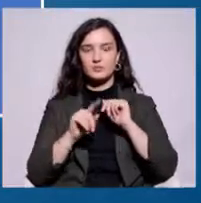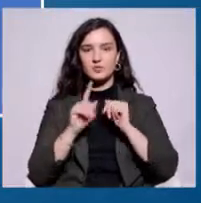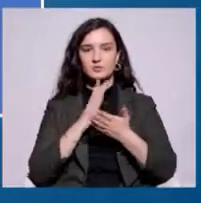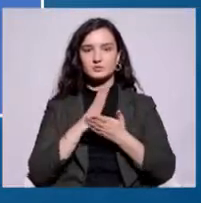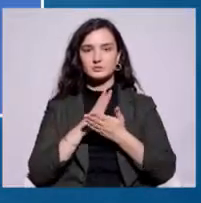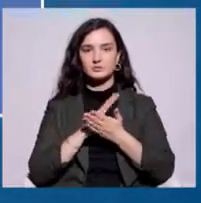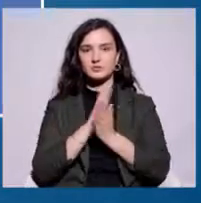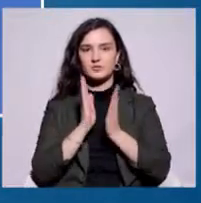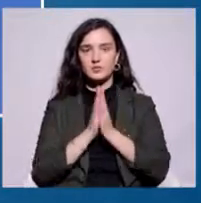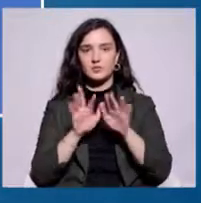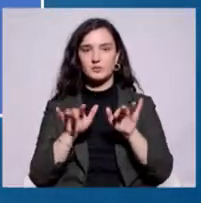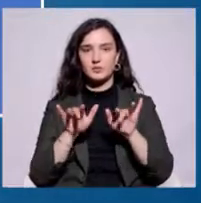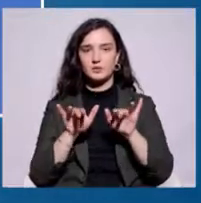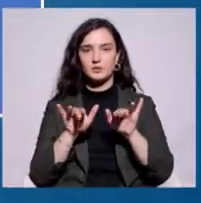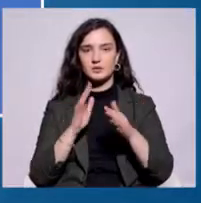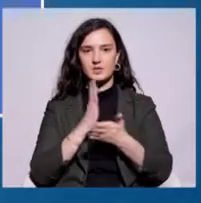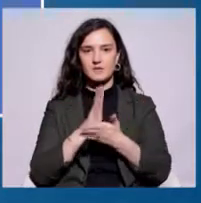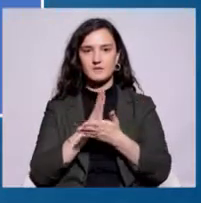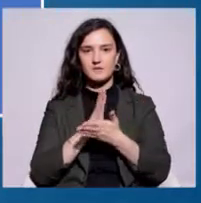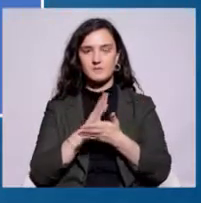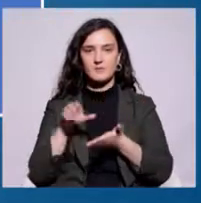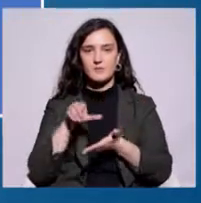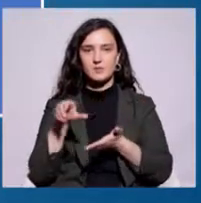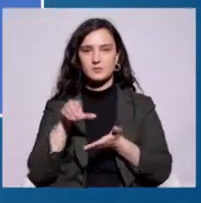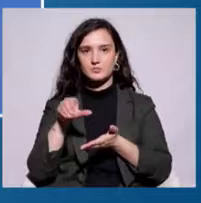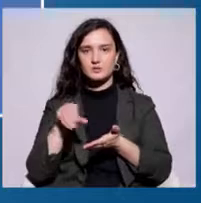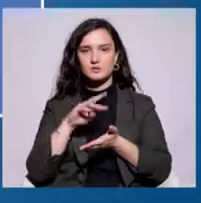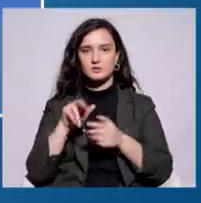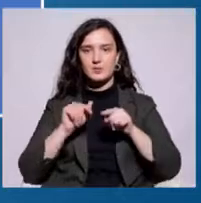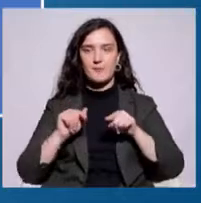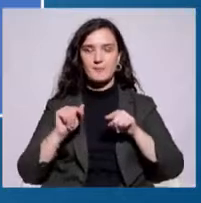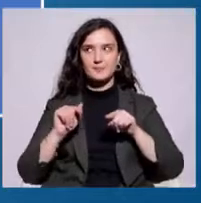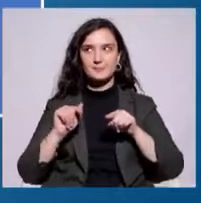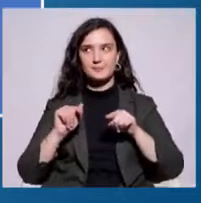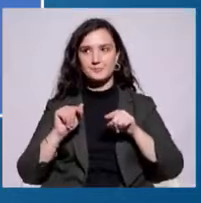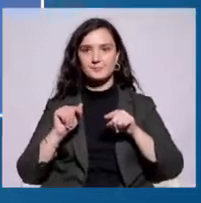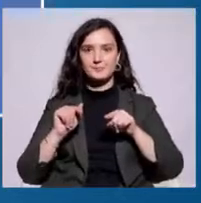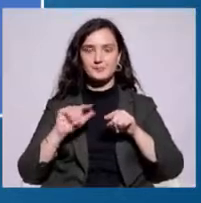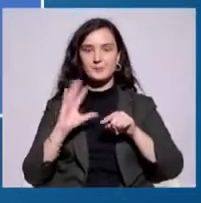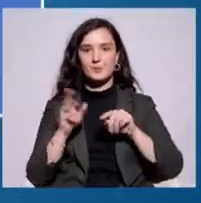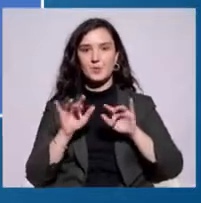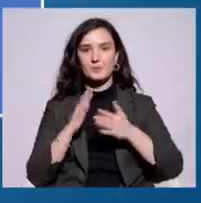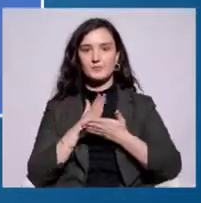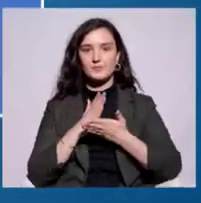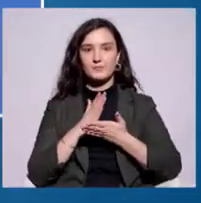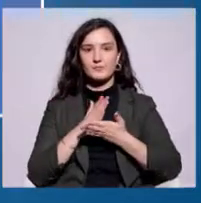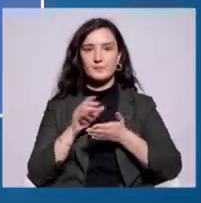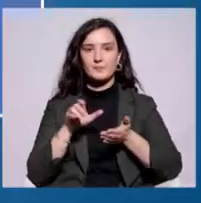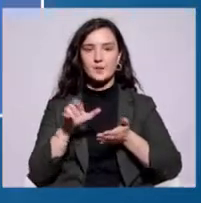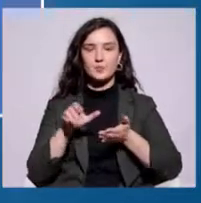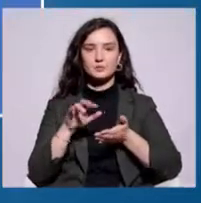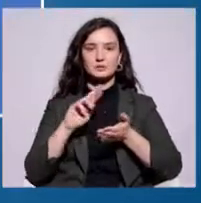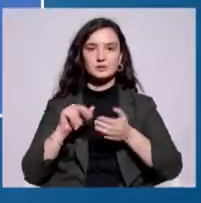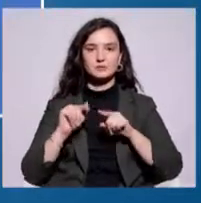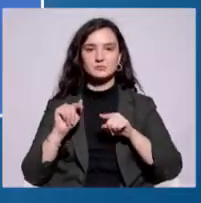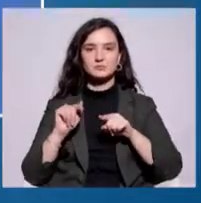Zach, all computers have a mouse and a... All computers have a mouse